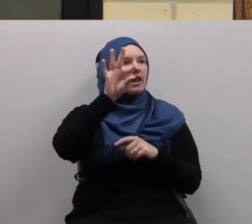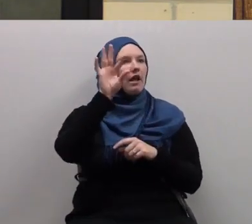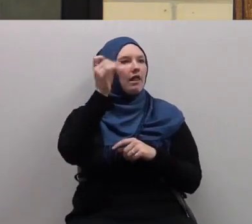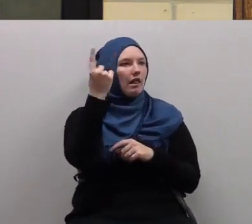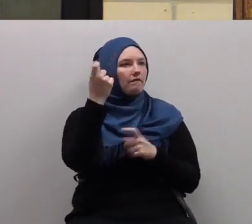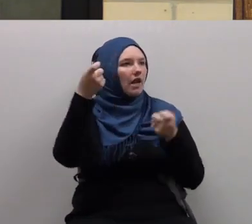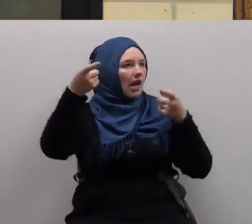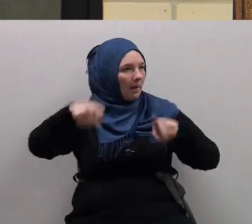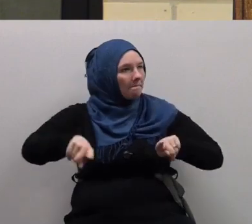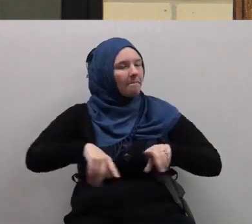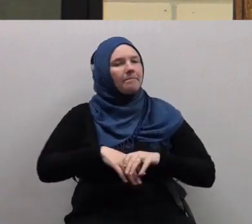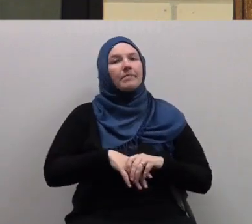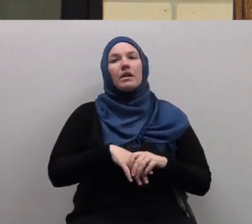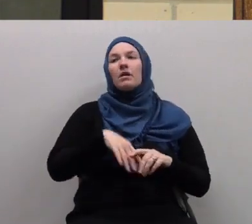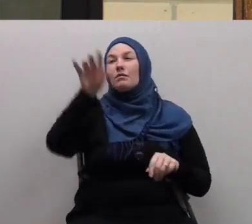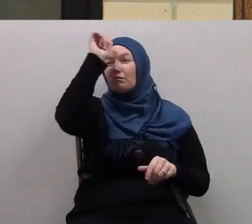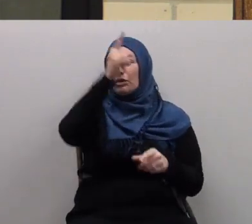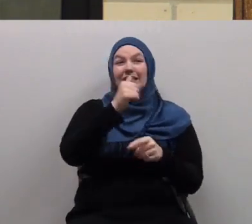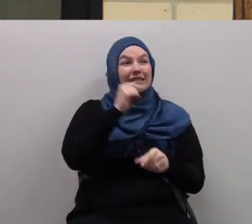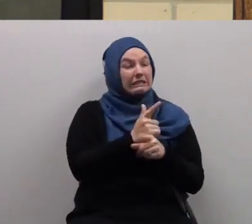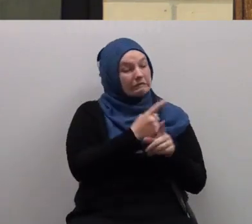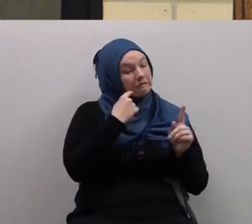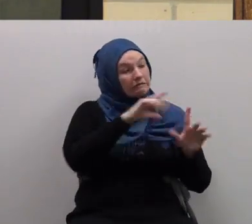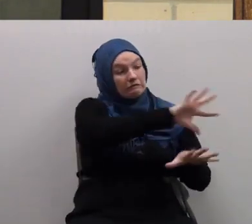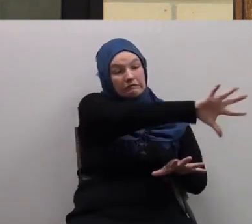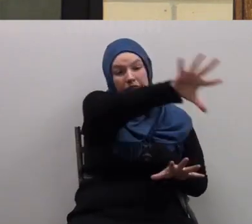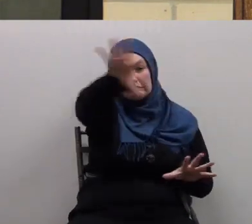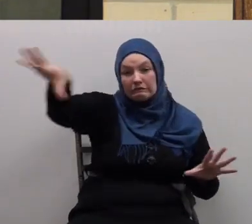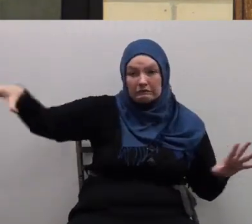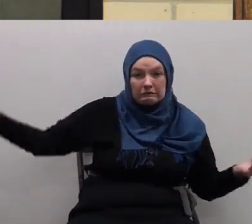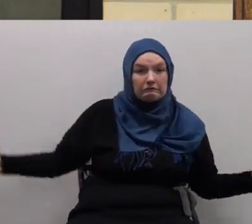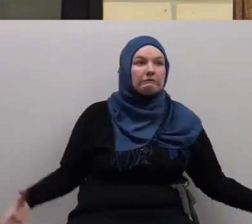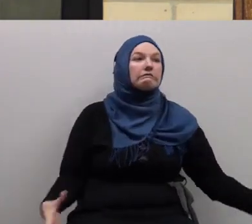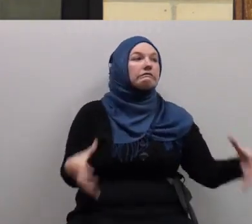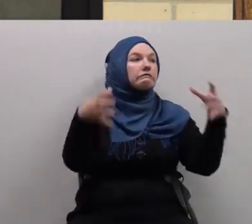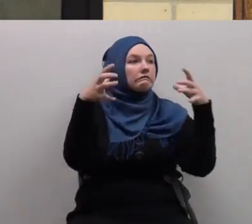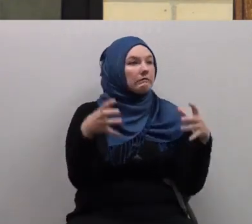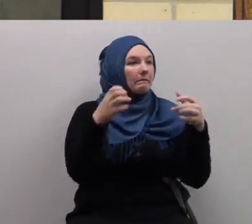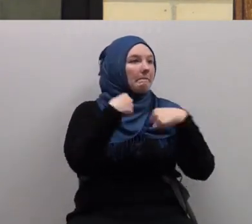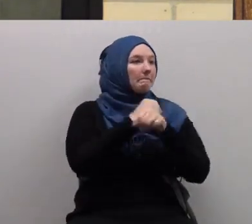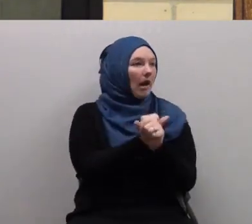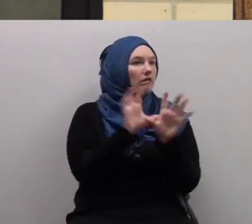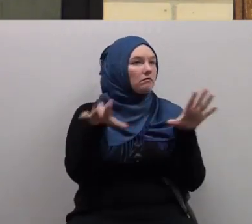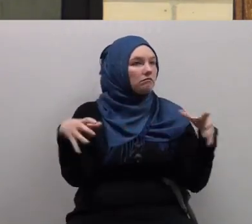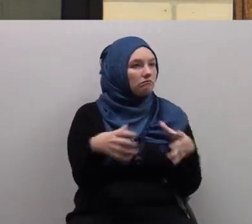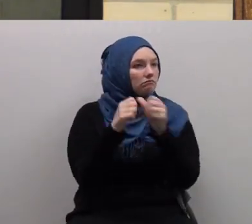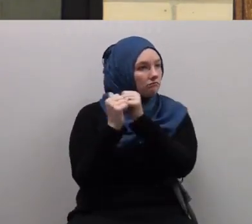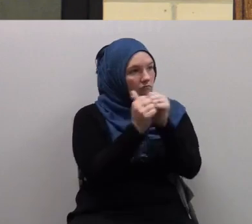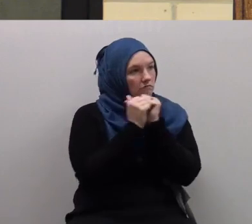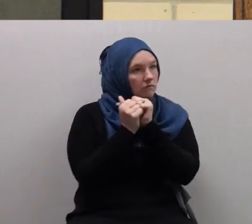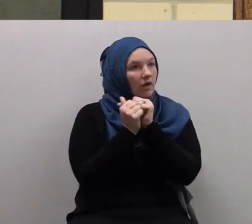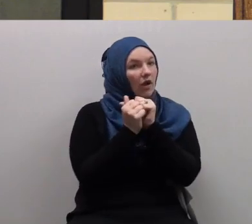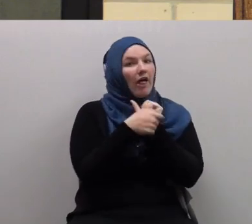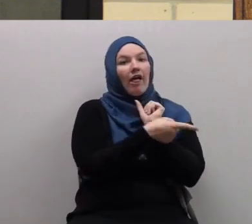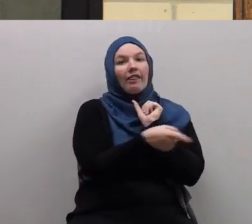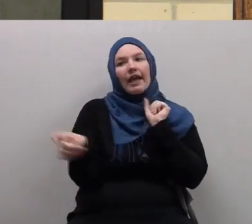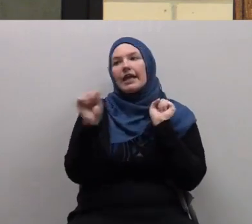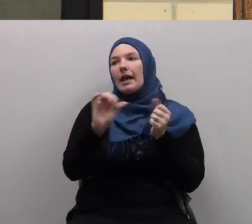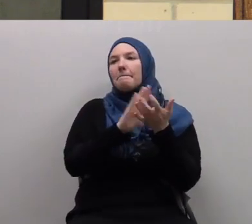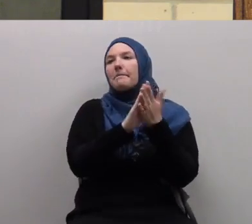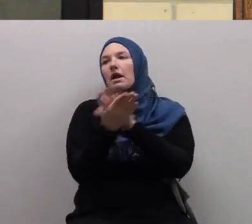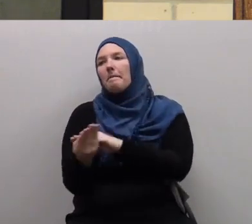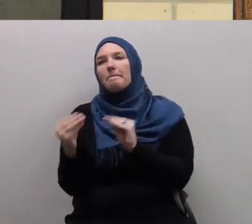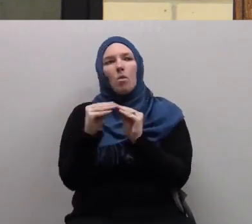sisters, these organizations together formed a coalition so that they become